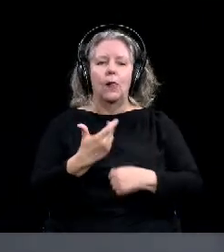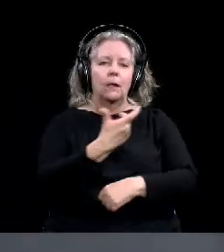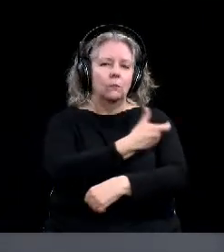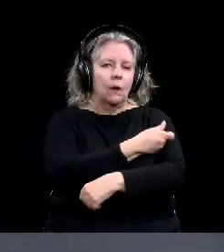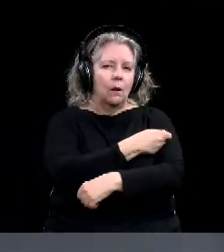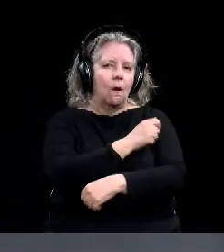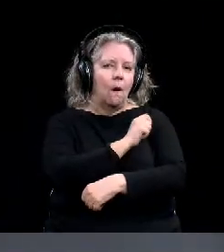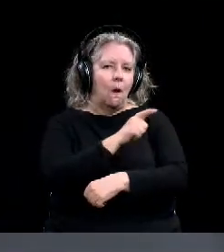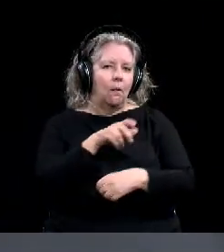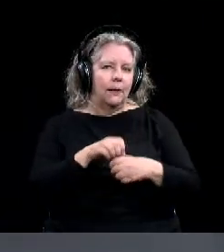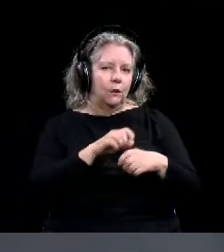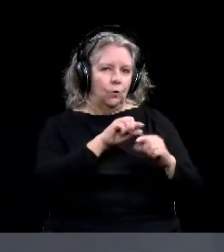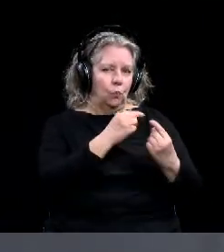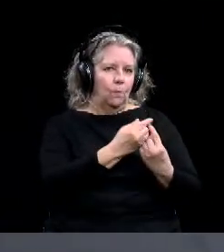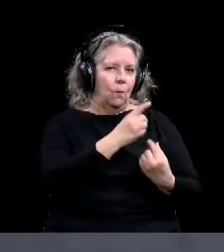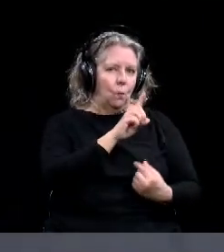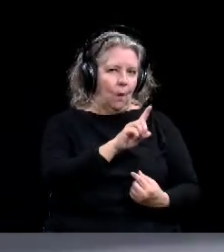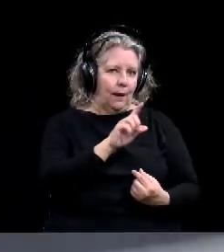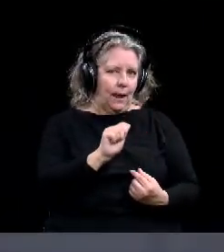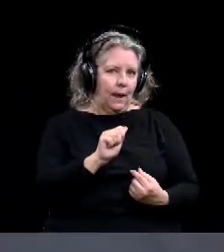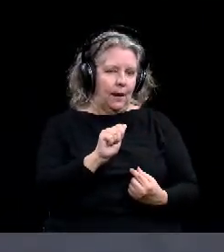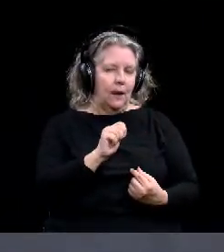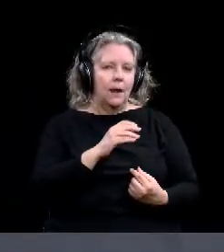Meek said, we continue to